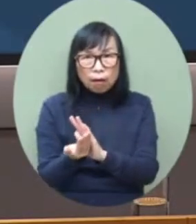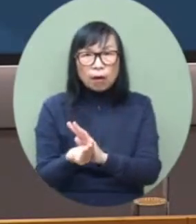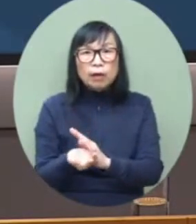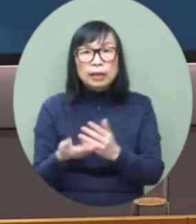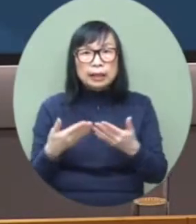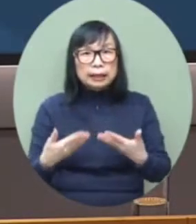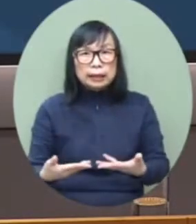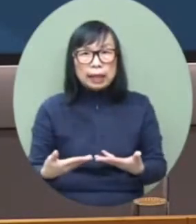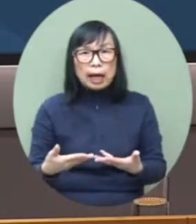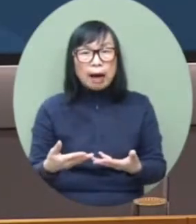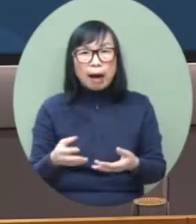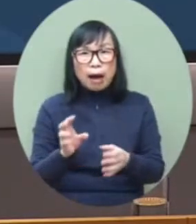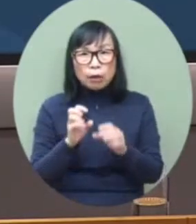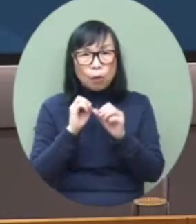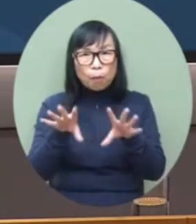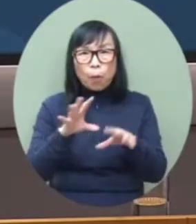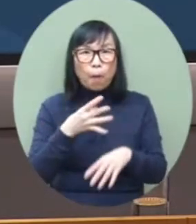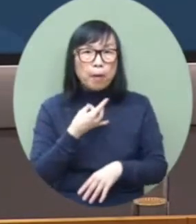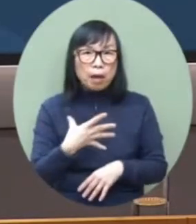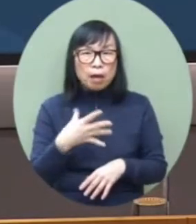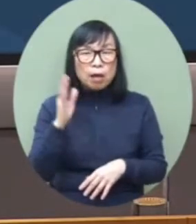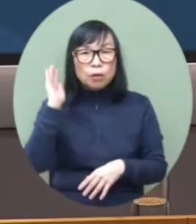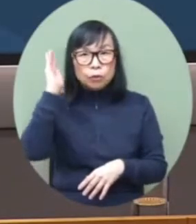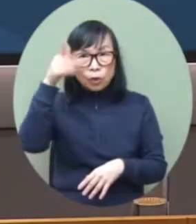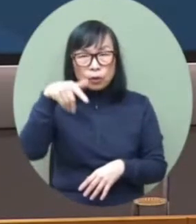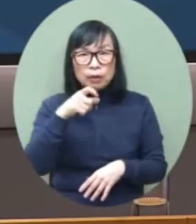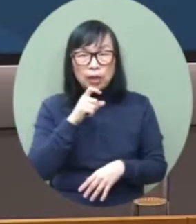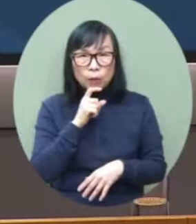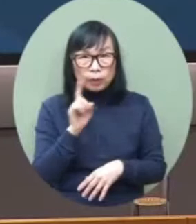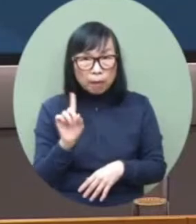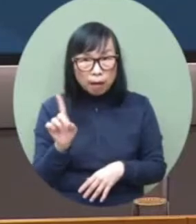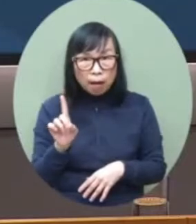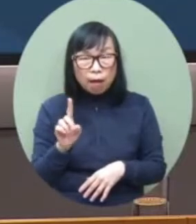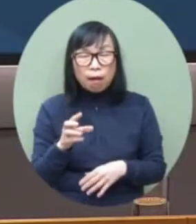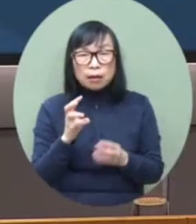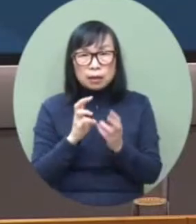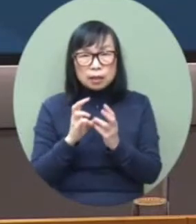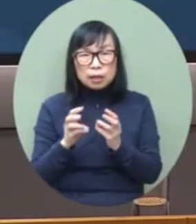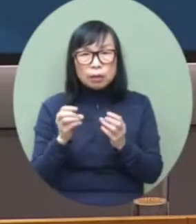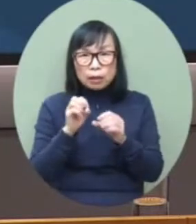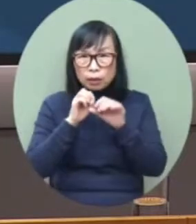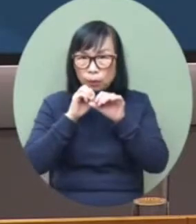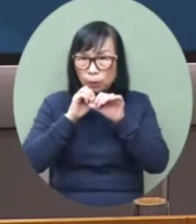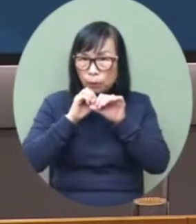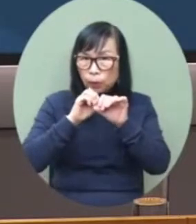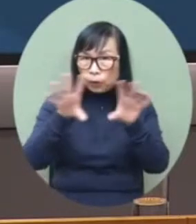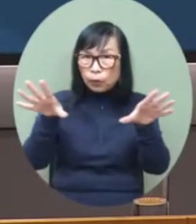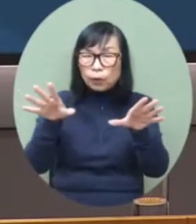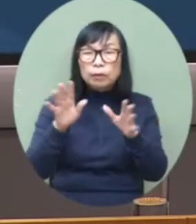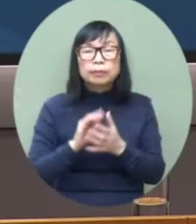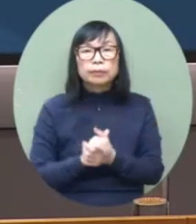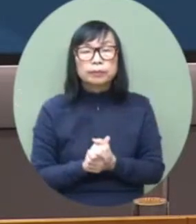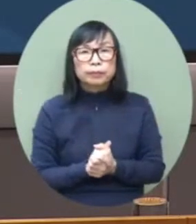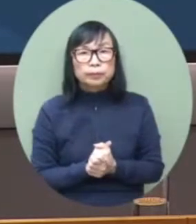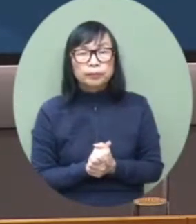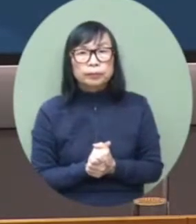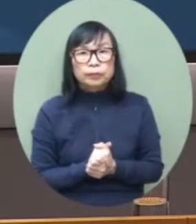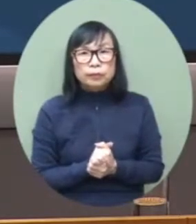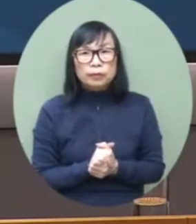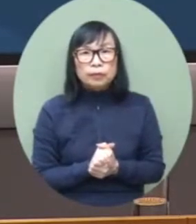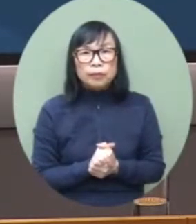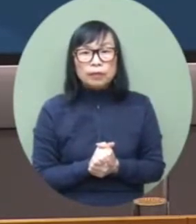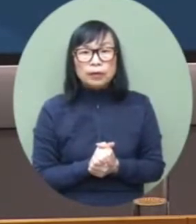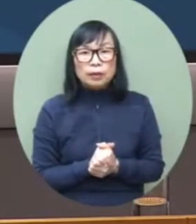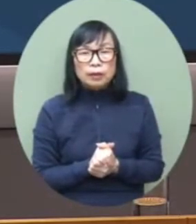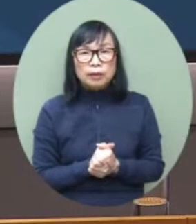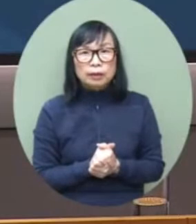that. So I don't have the details right now, but if there is any information available in the future, we will share that